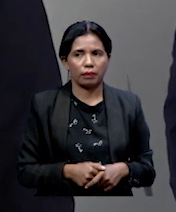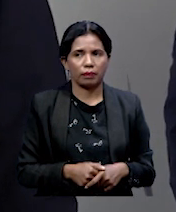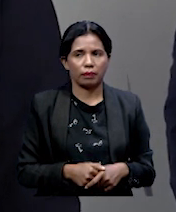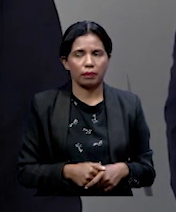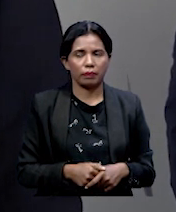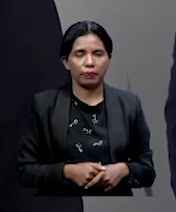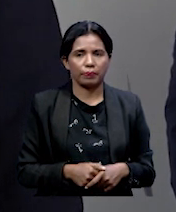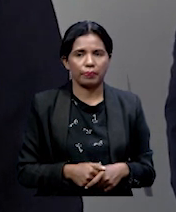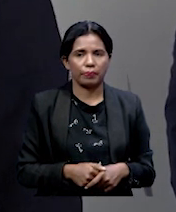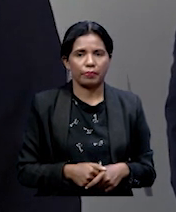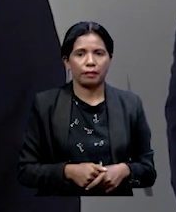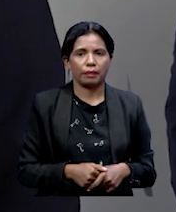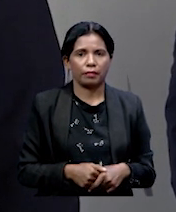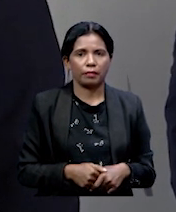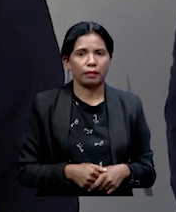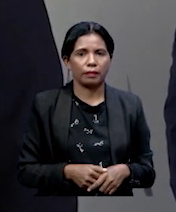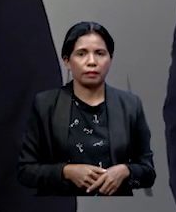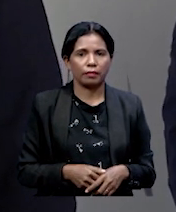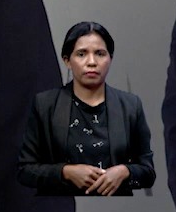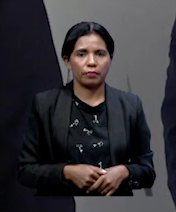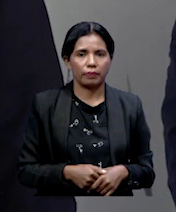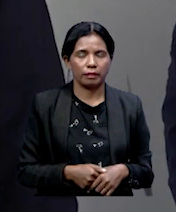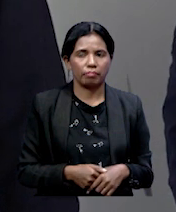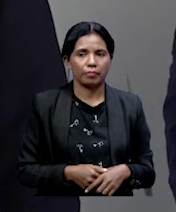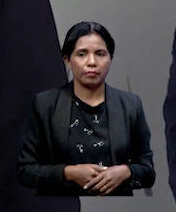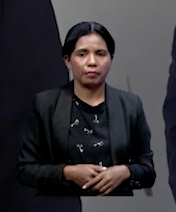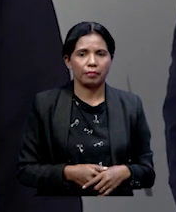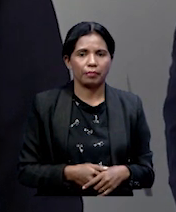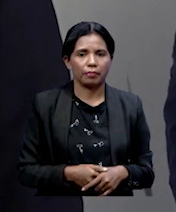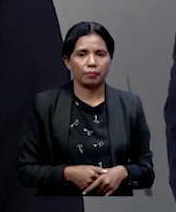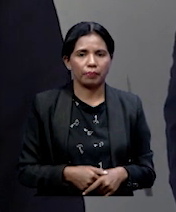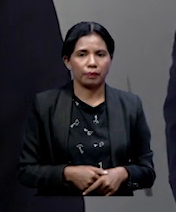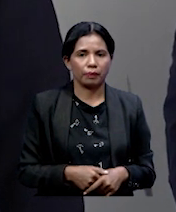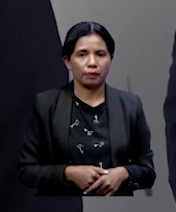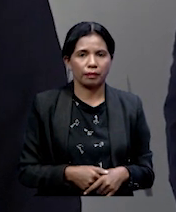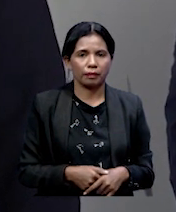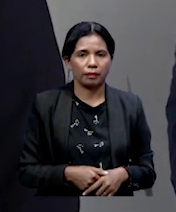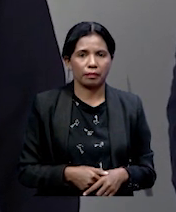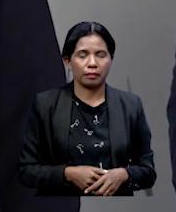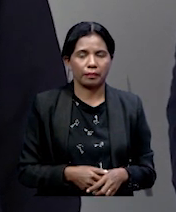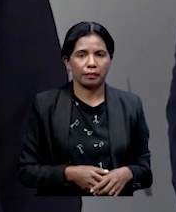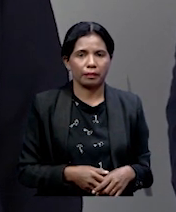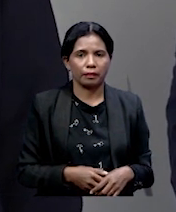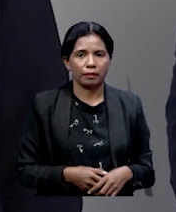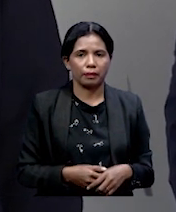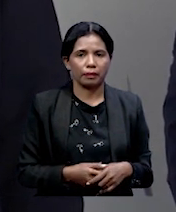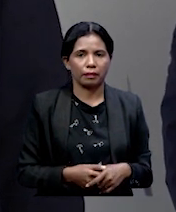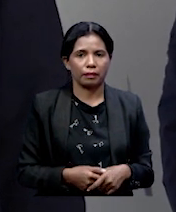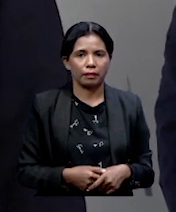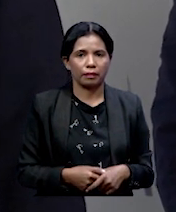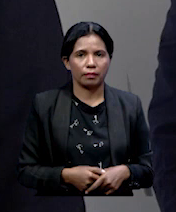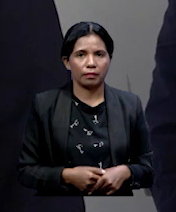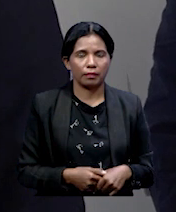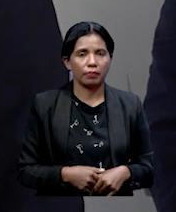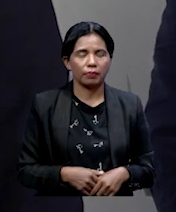and we are ready to start the operation in Tibar Bay Port at the